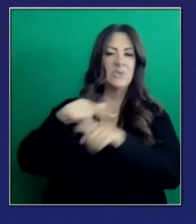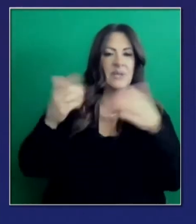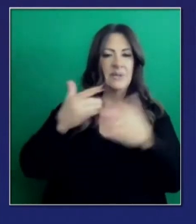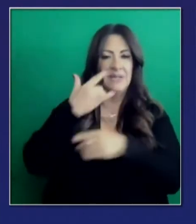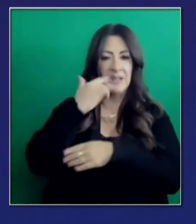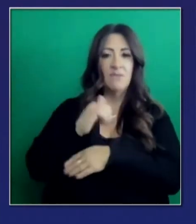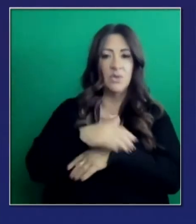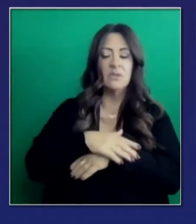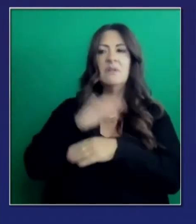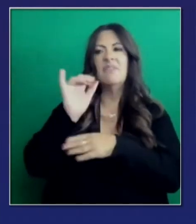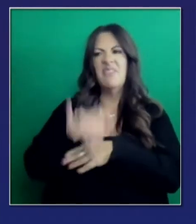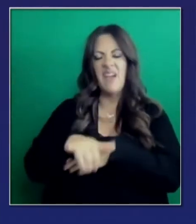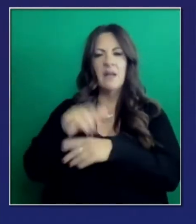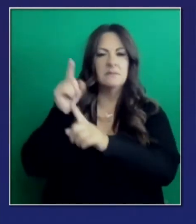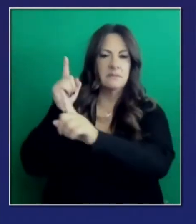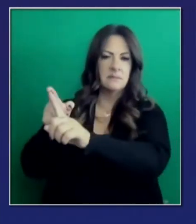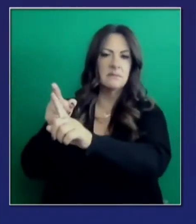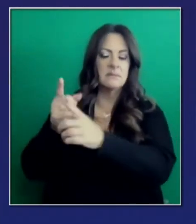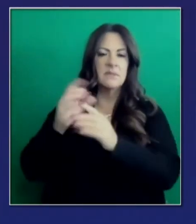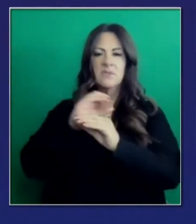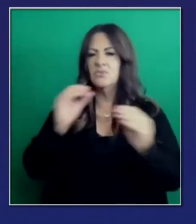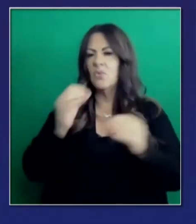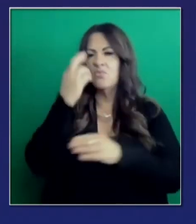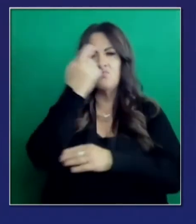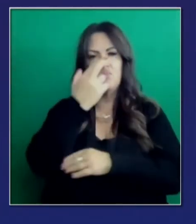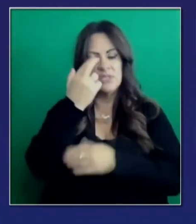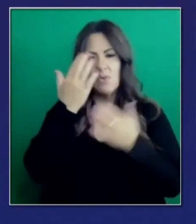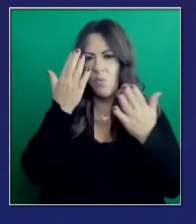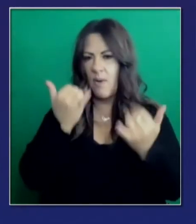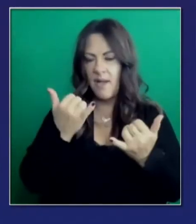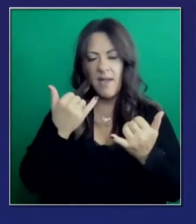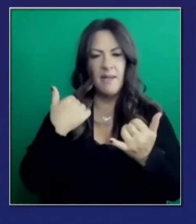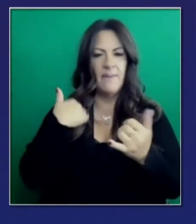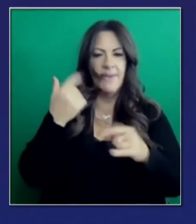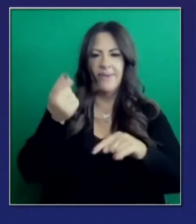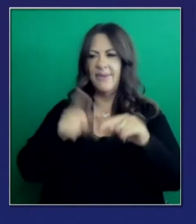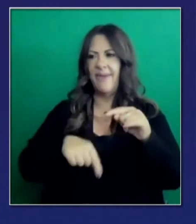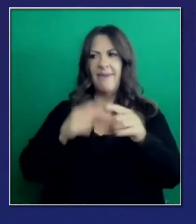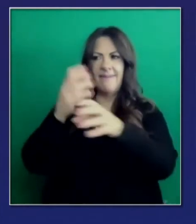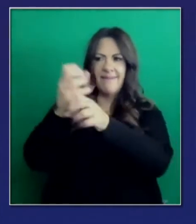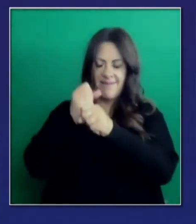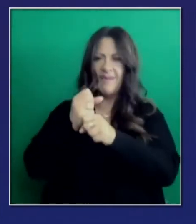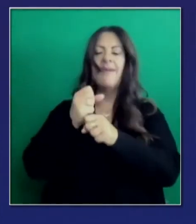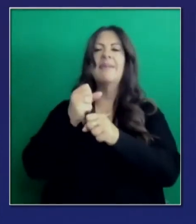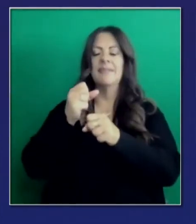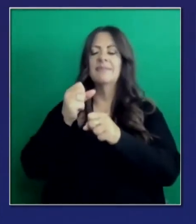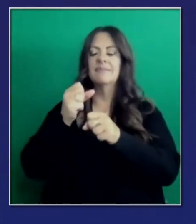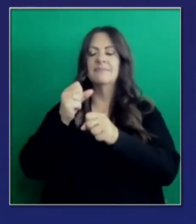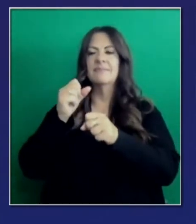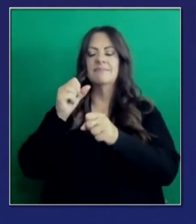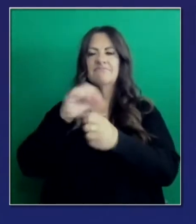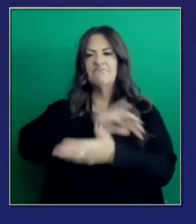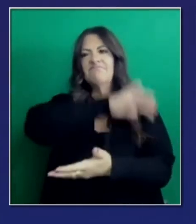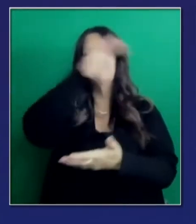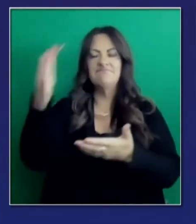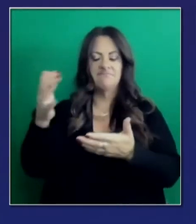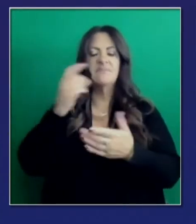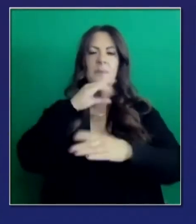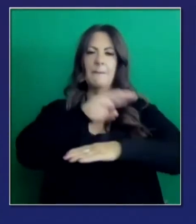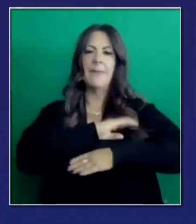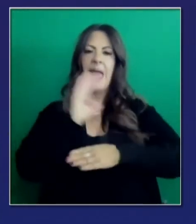supply, there should be no reason that we can't achieve that goal. Speaking of goals, we had a goal, a very specific goal